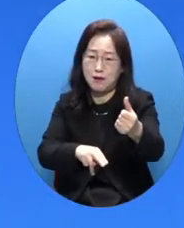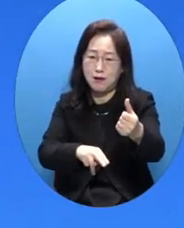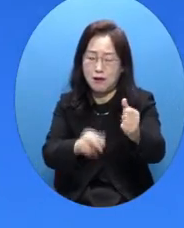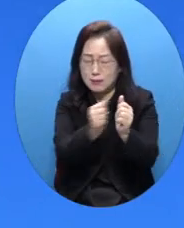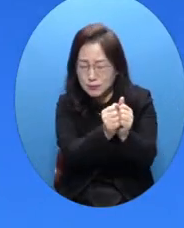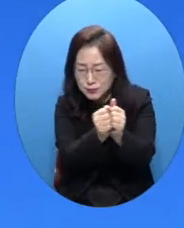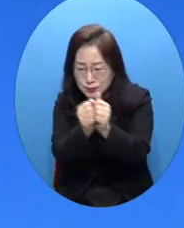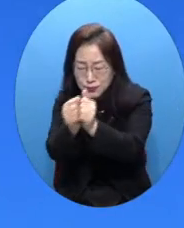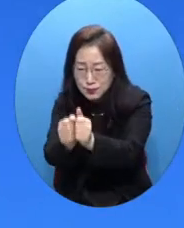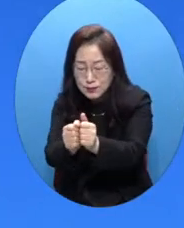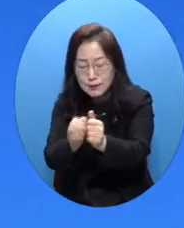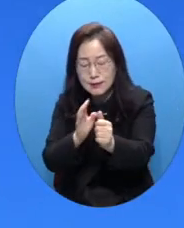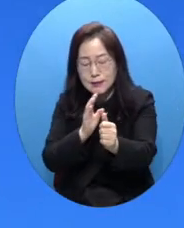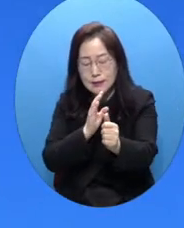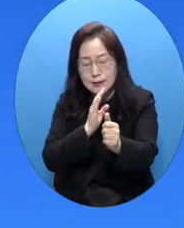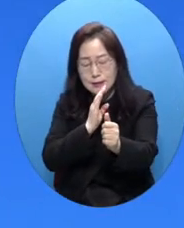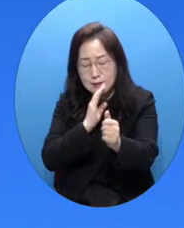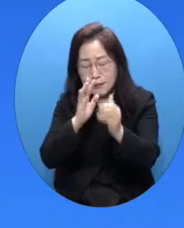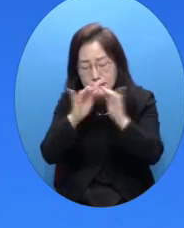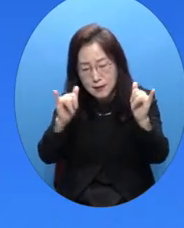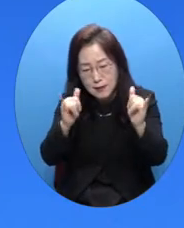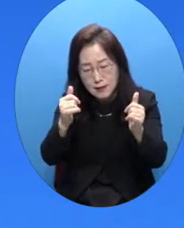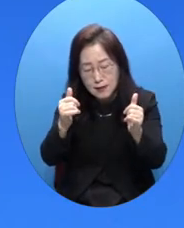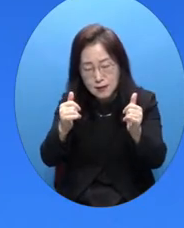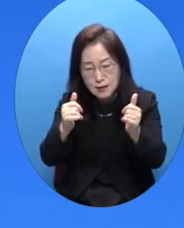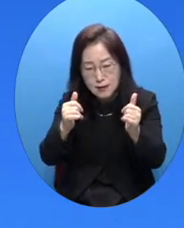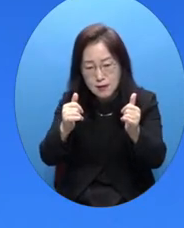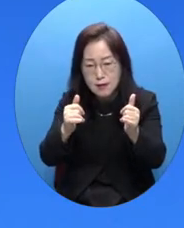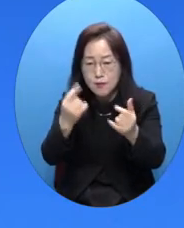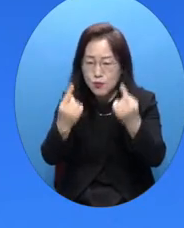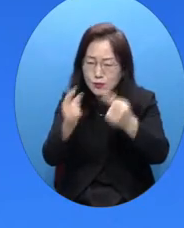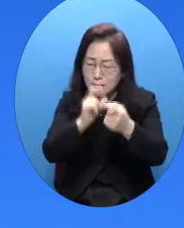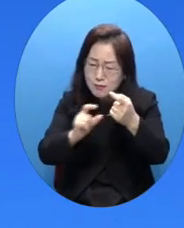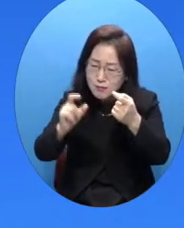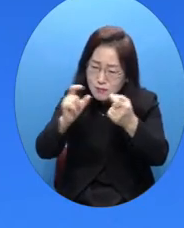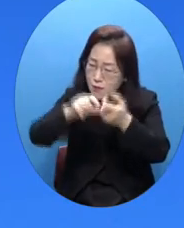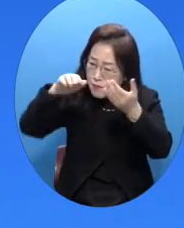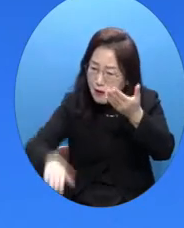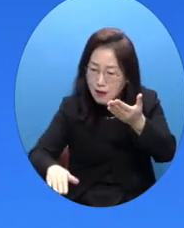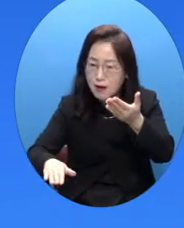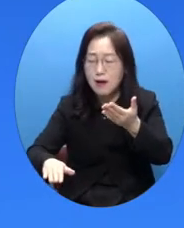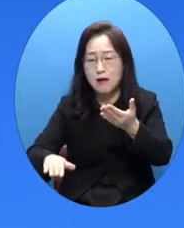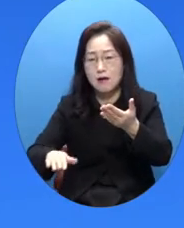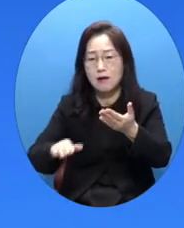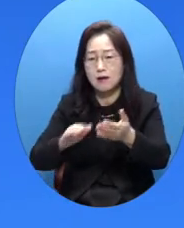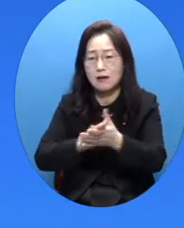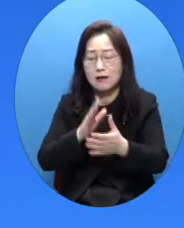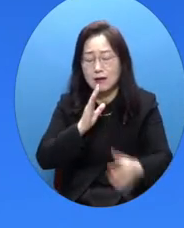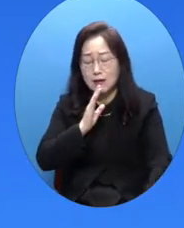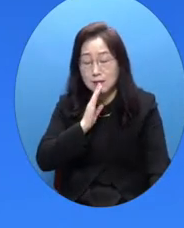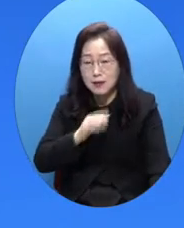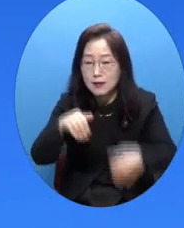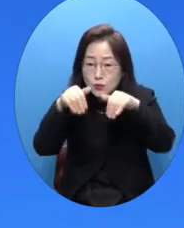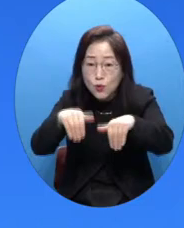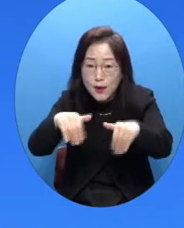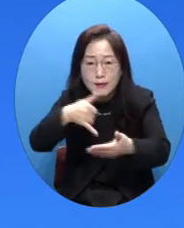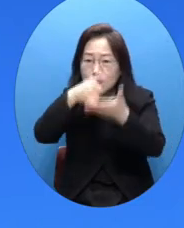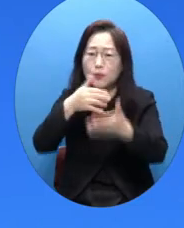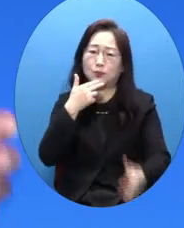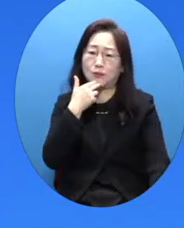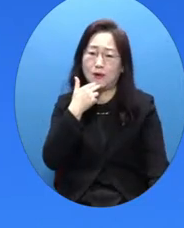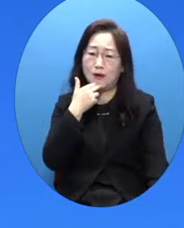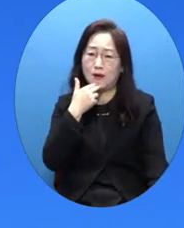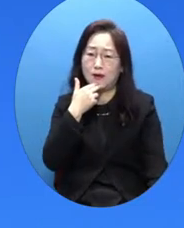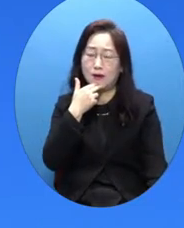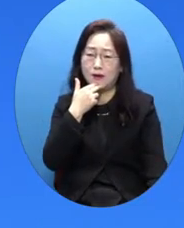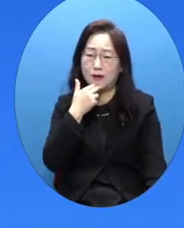traded like a sub-human and did a very painful job at that time this is this is the life of